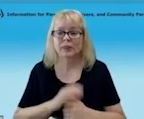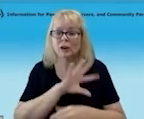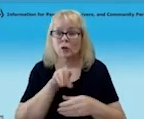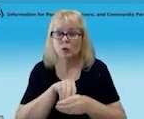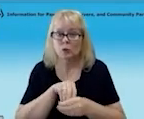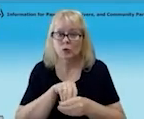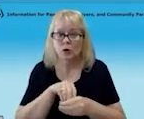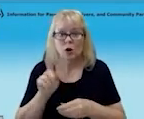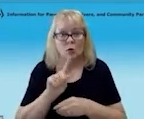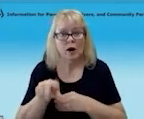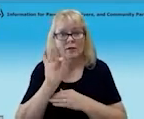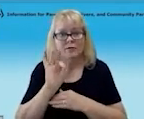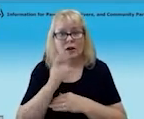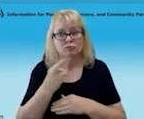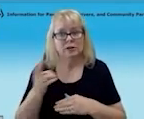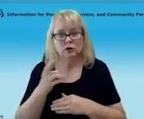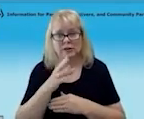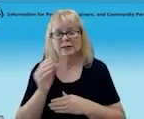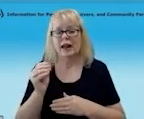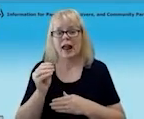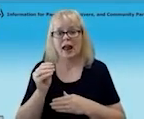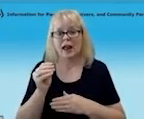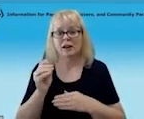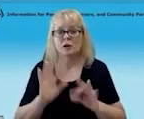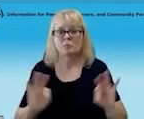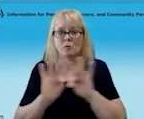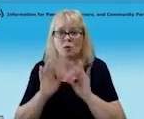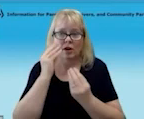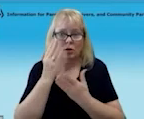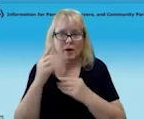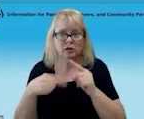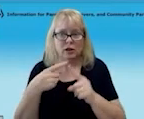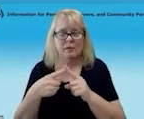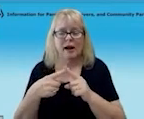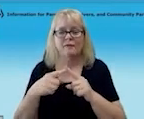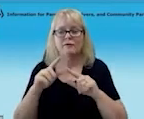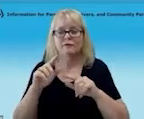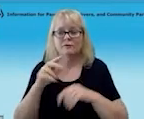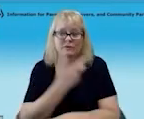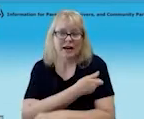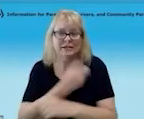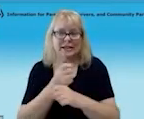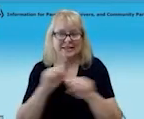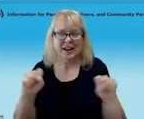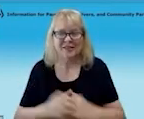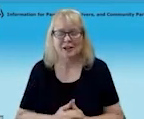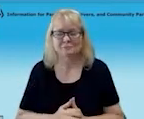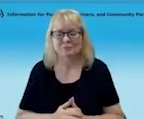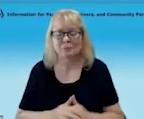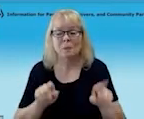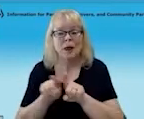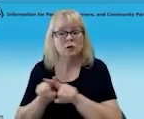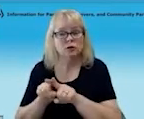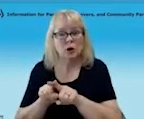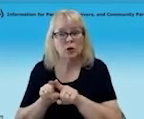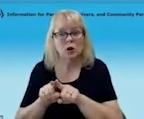CDC's recommendations for COVID-19 vaccination for everyone ages 6 months and older, including